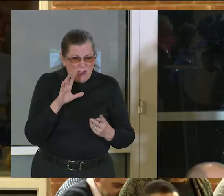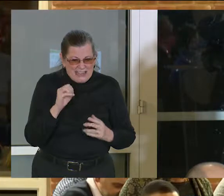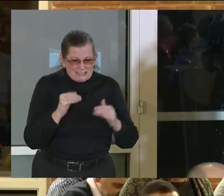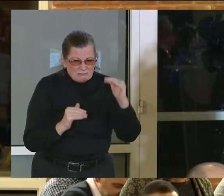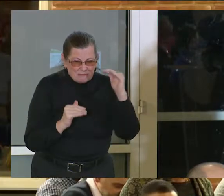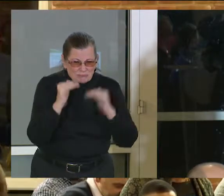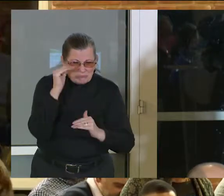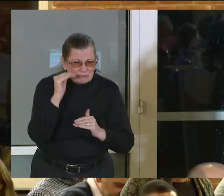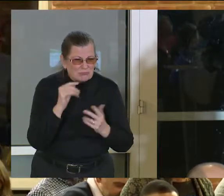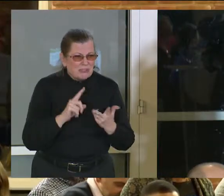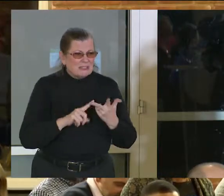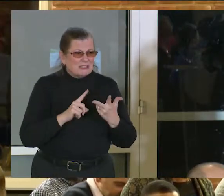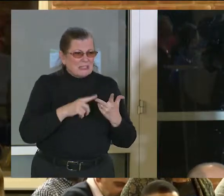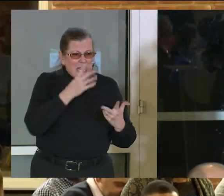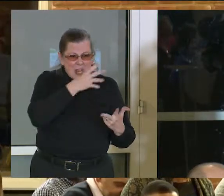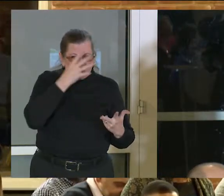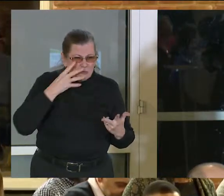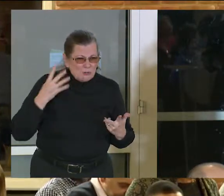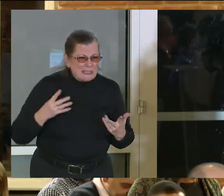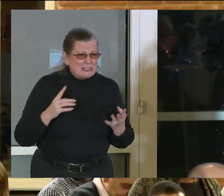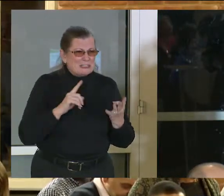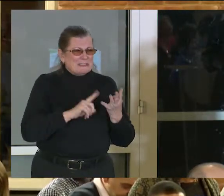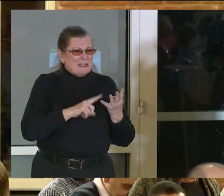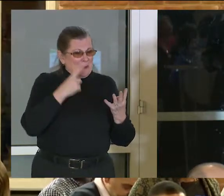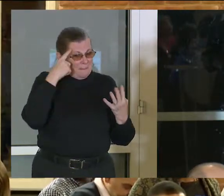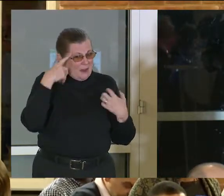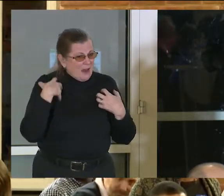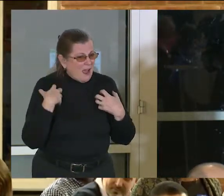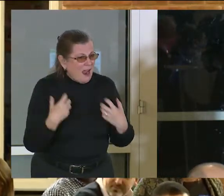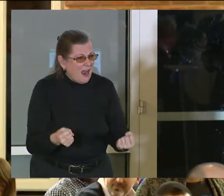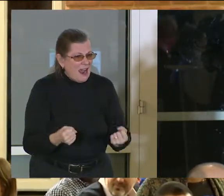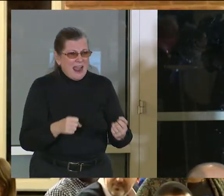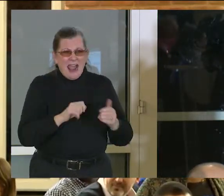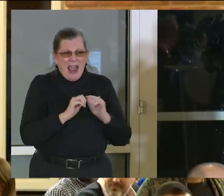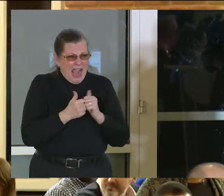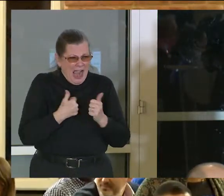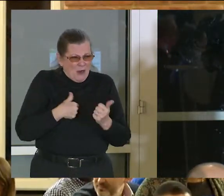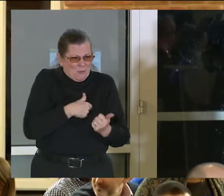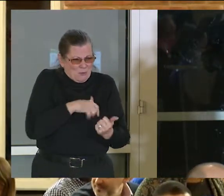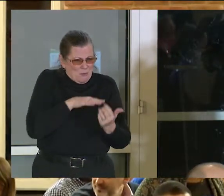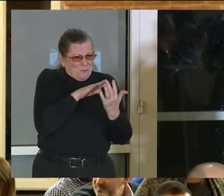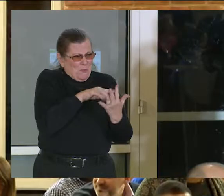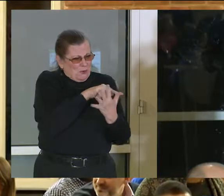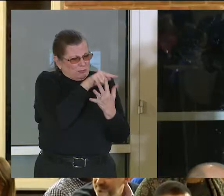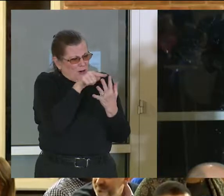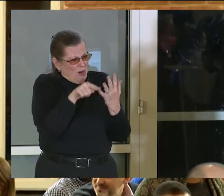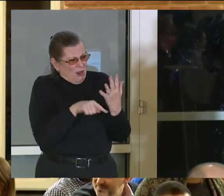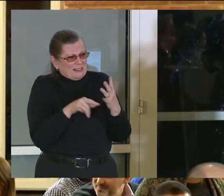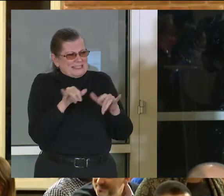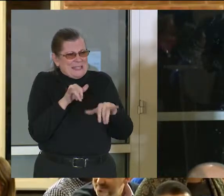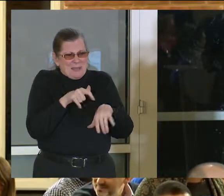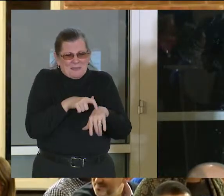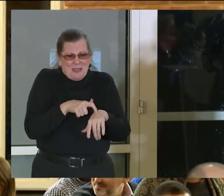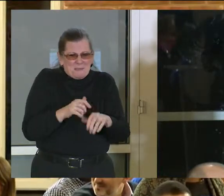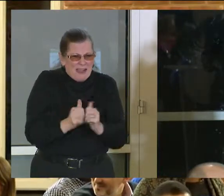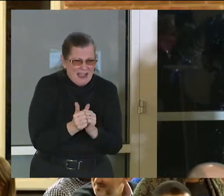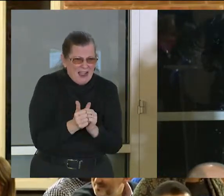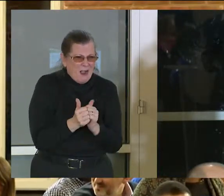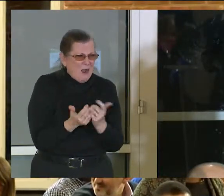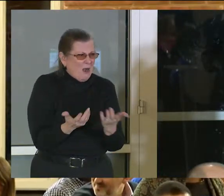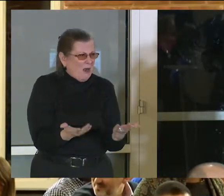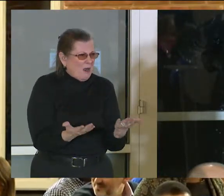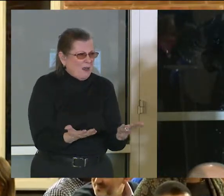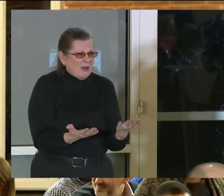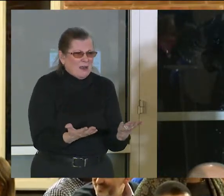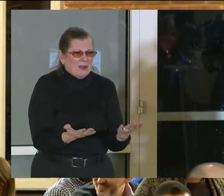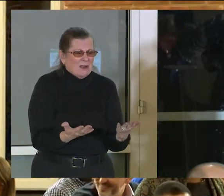affordable housing. How can we approach all of these needs simultaneously? It is being done. There is now an